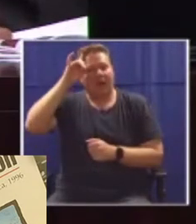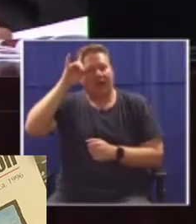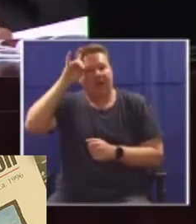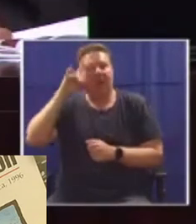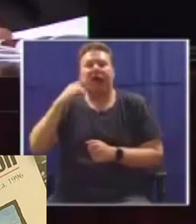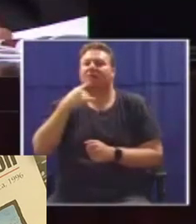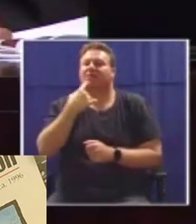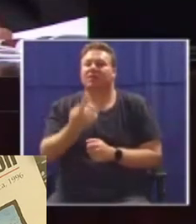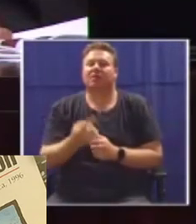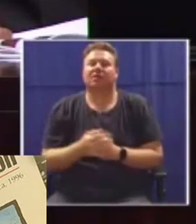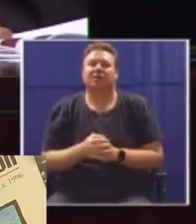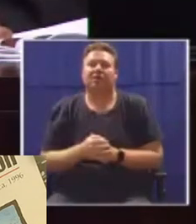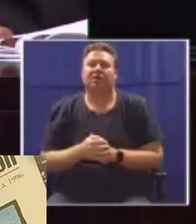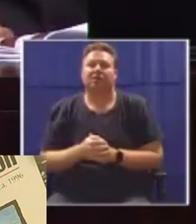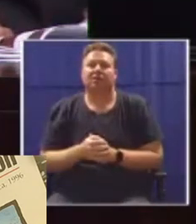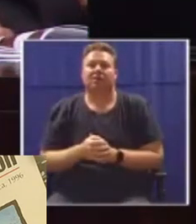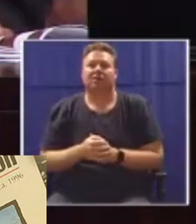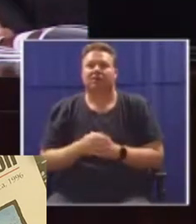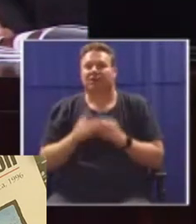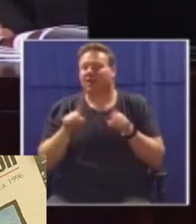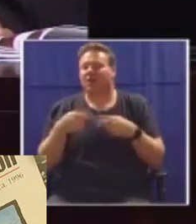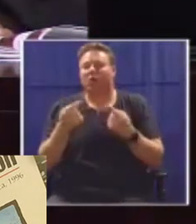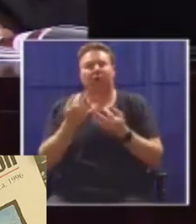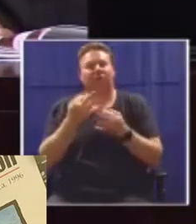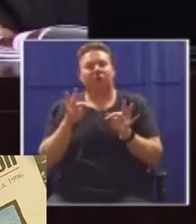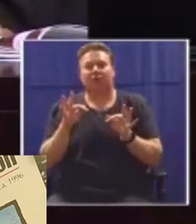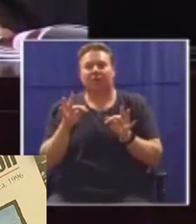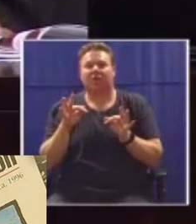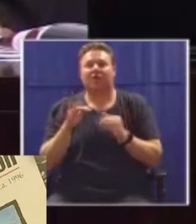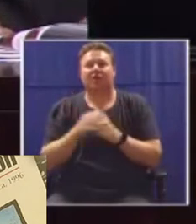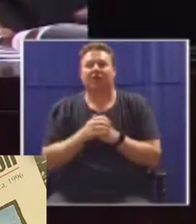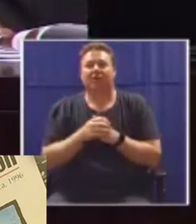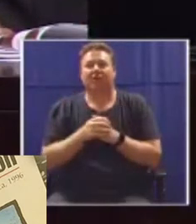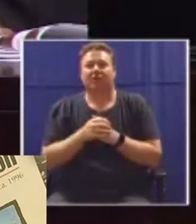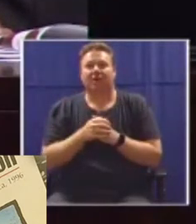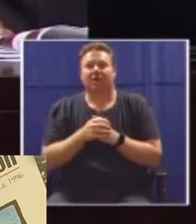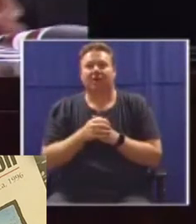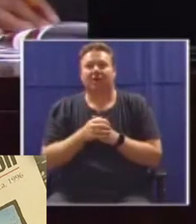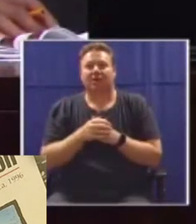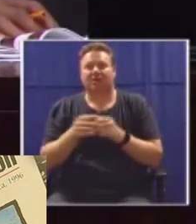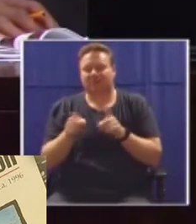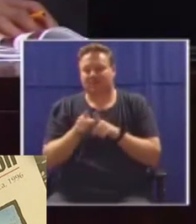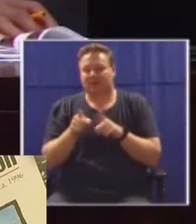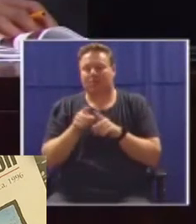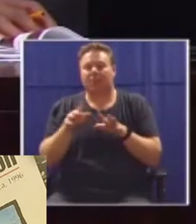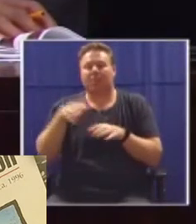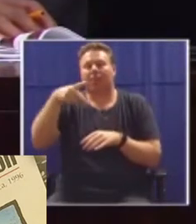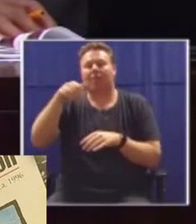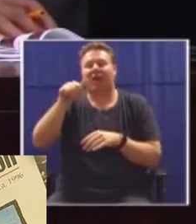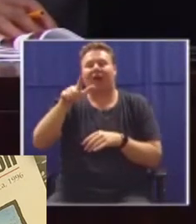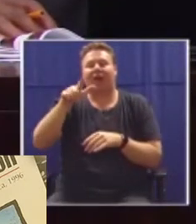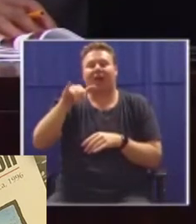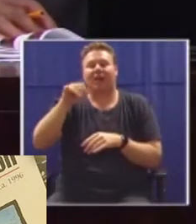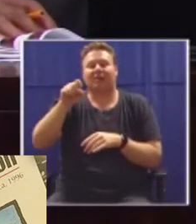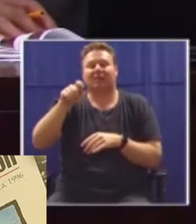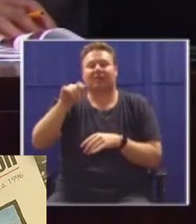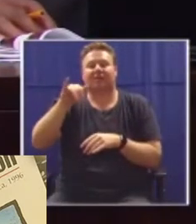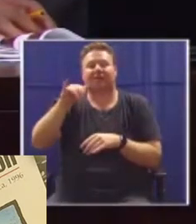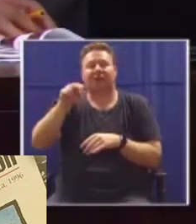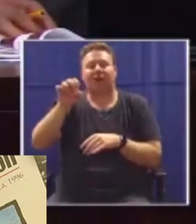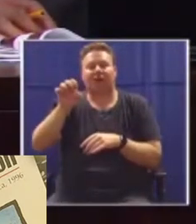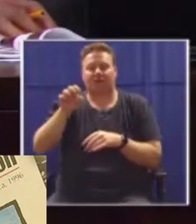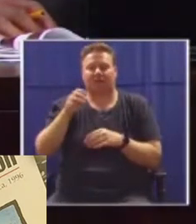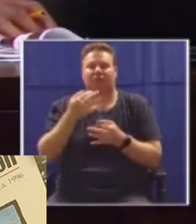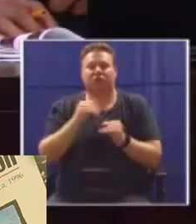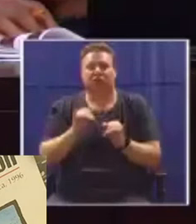said, that we cannot be free unless the people of Palestine are free. And yes, indeed, our